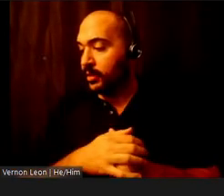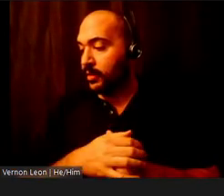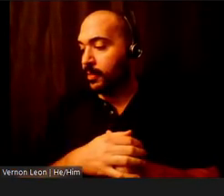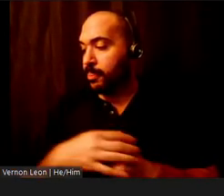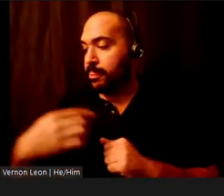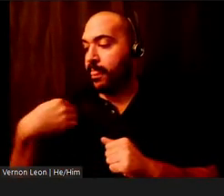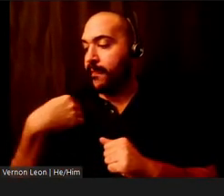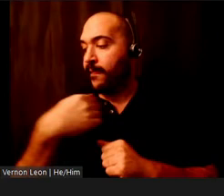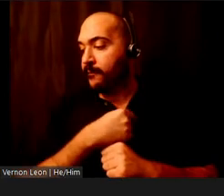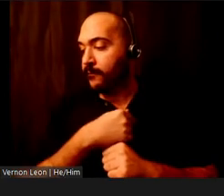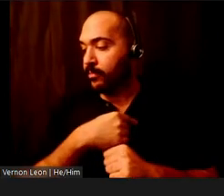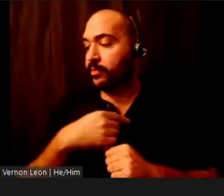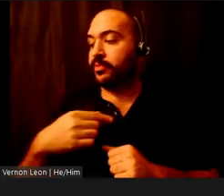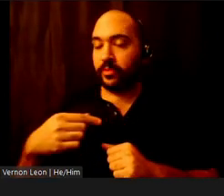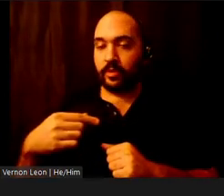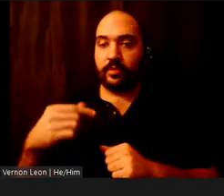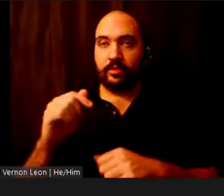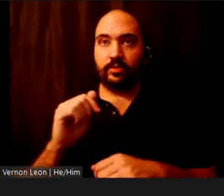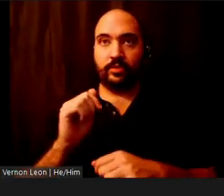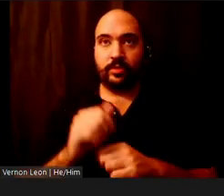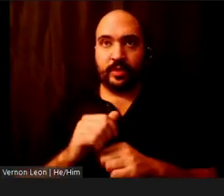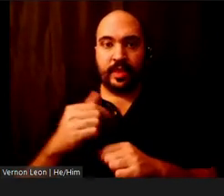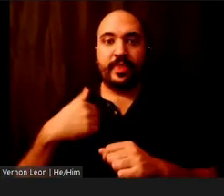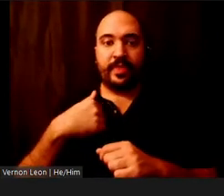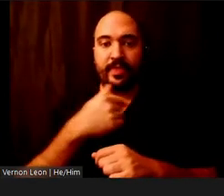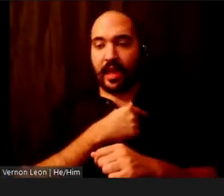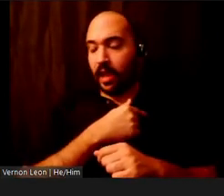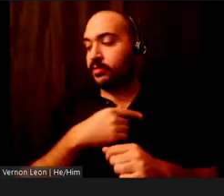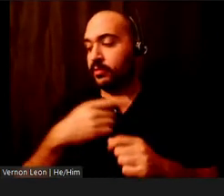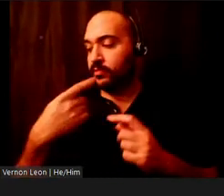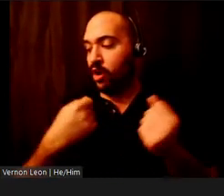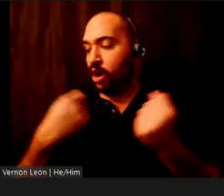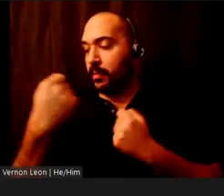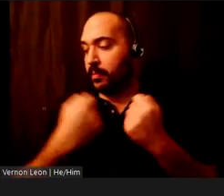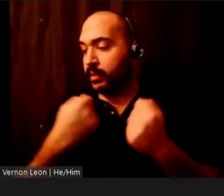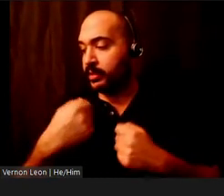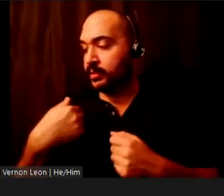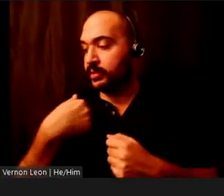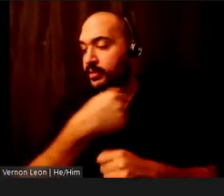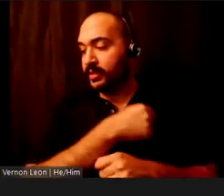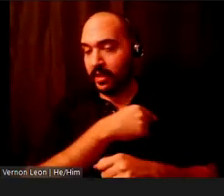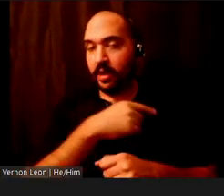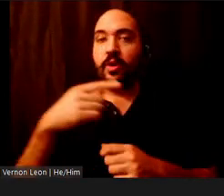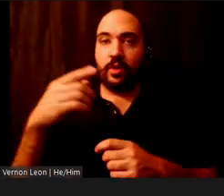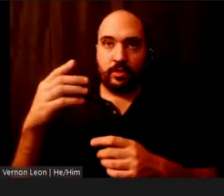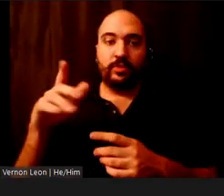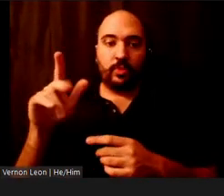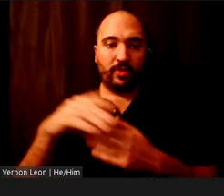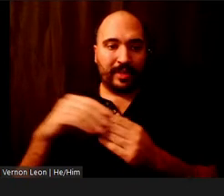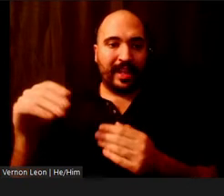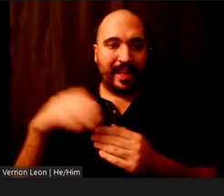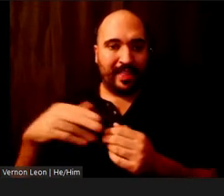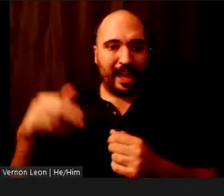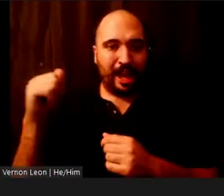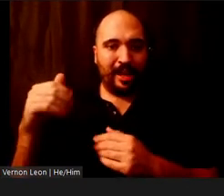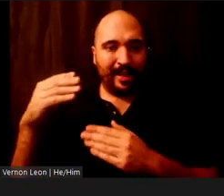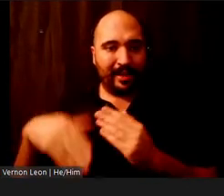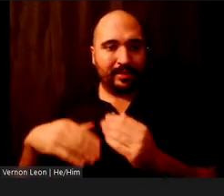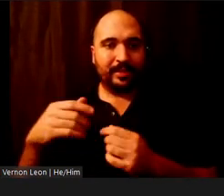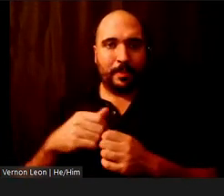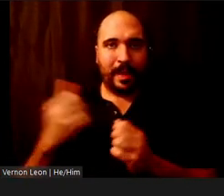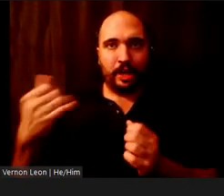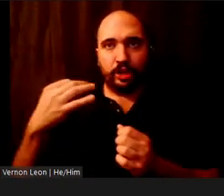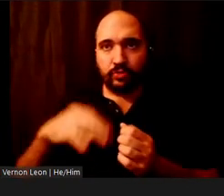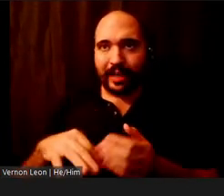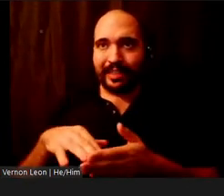period toll for automobiles will range from roughly $9 on the lower end to $23 on the higher end if many credits, exemptions,